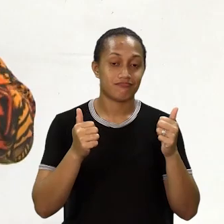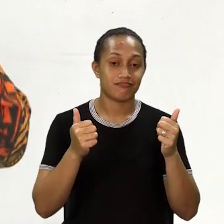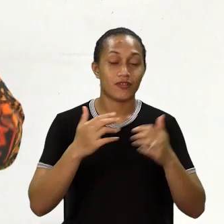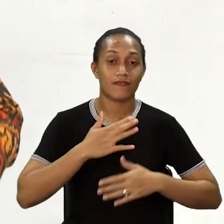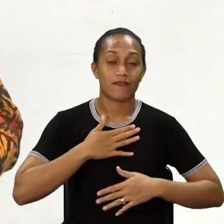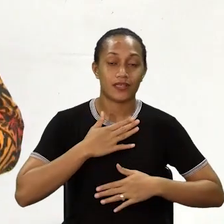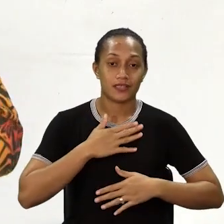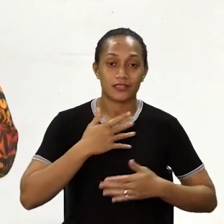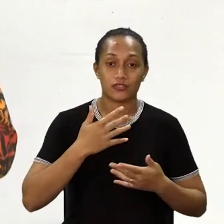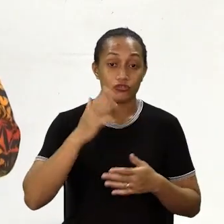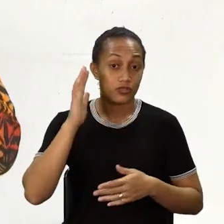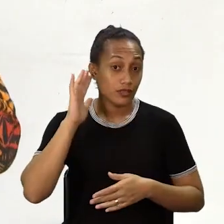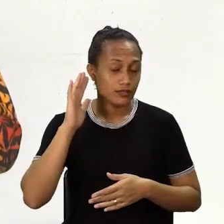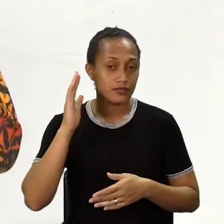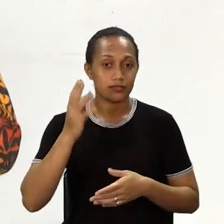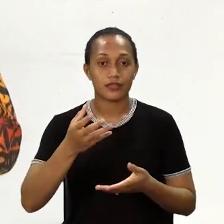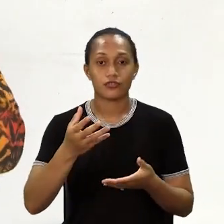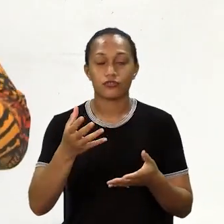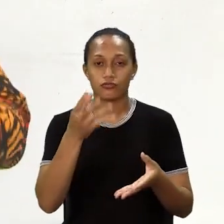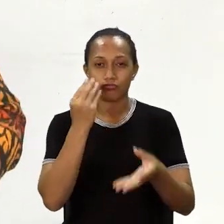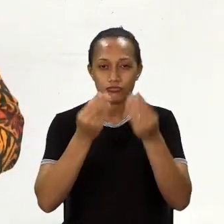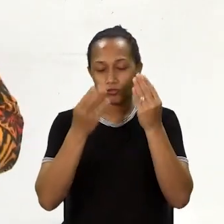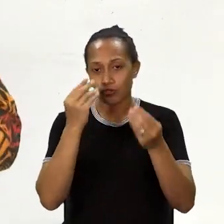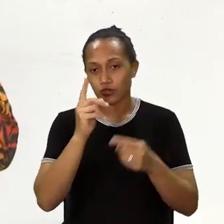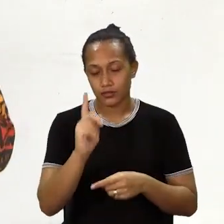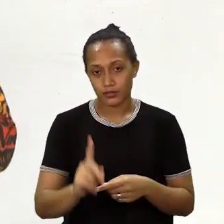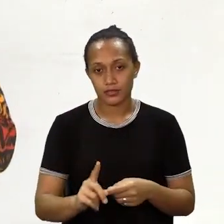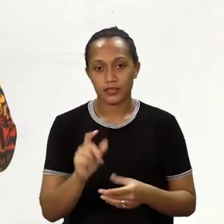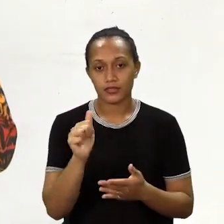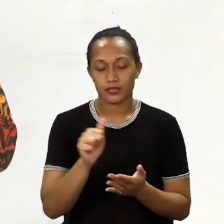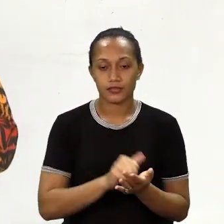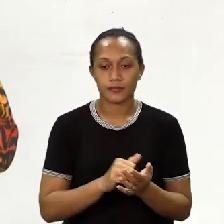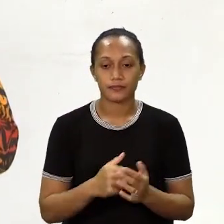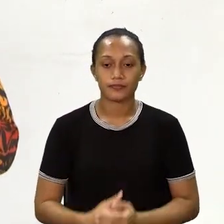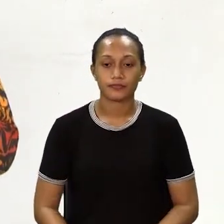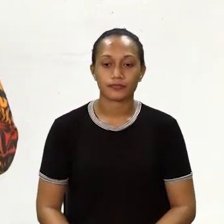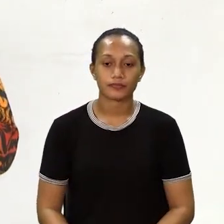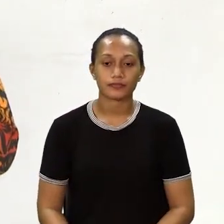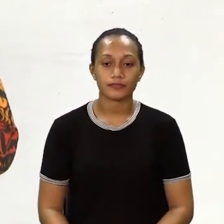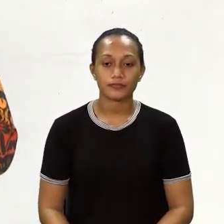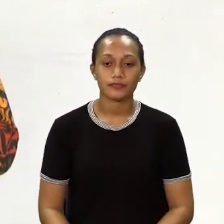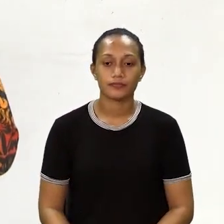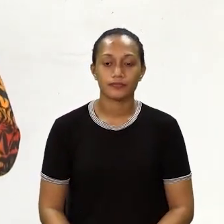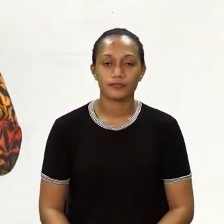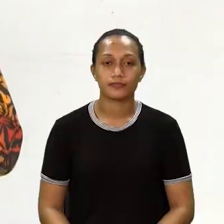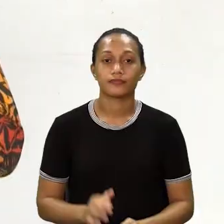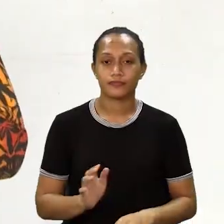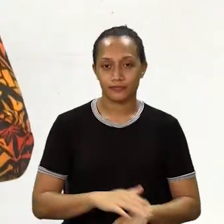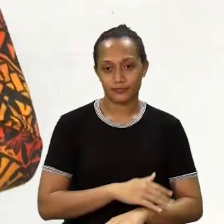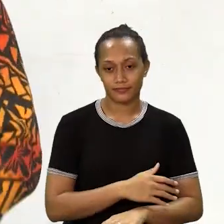bodies is fit enough to listen and to pair with me in our lesson today. Right?